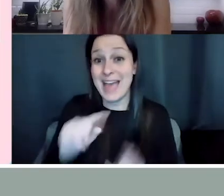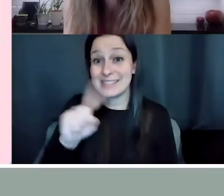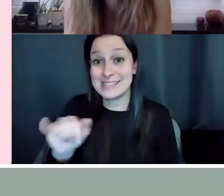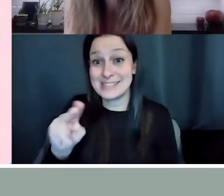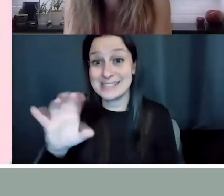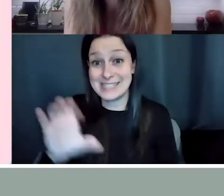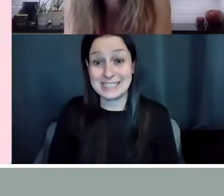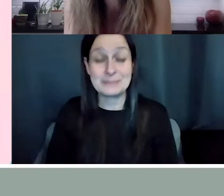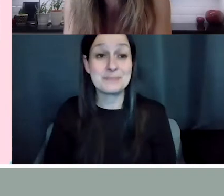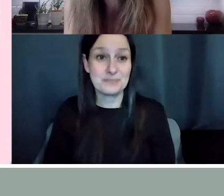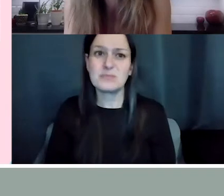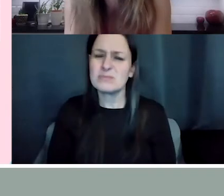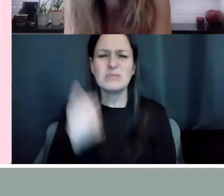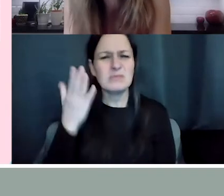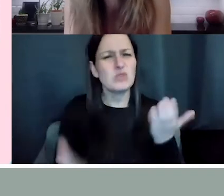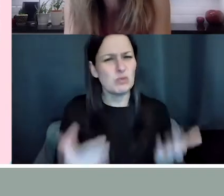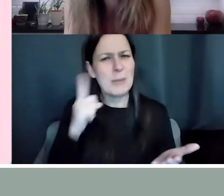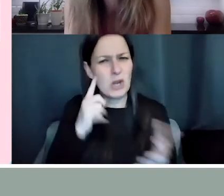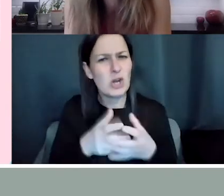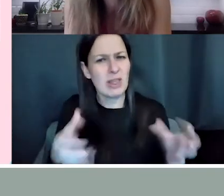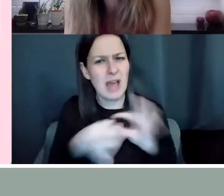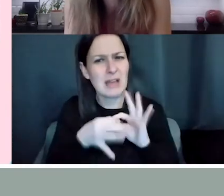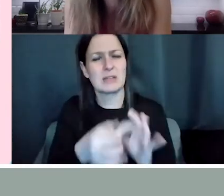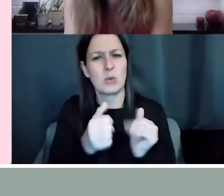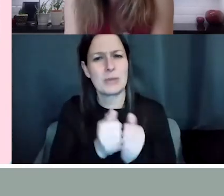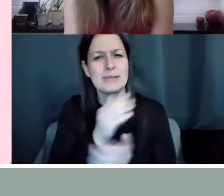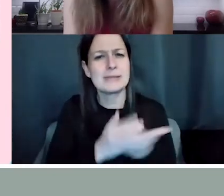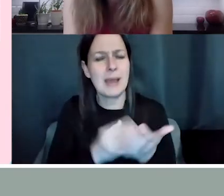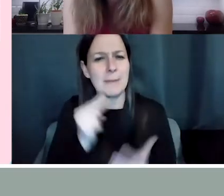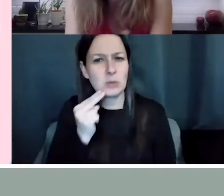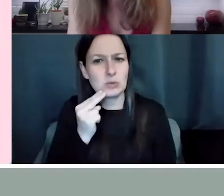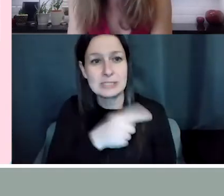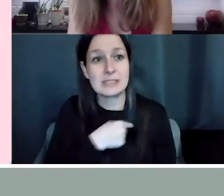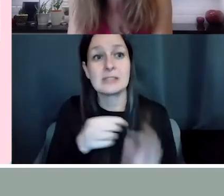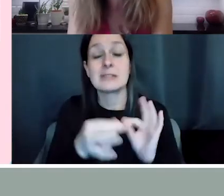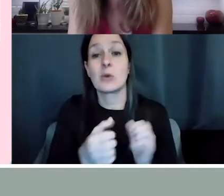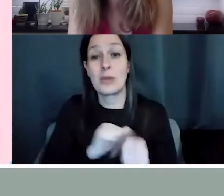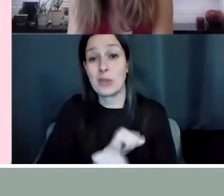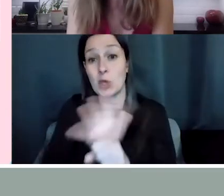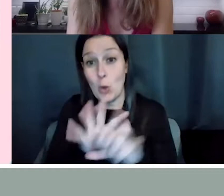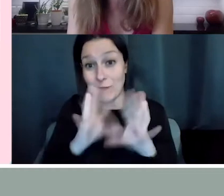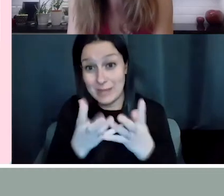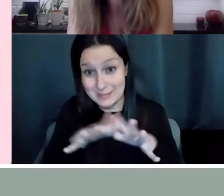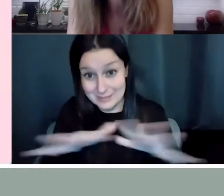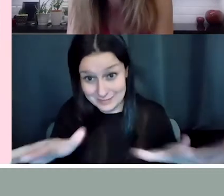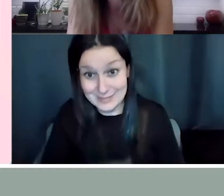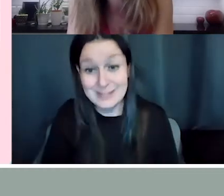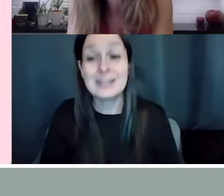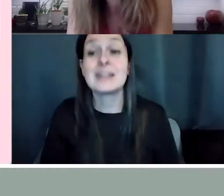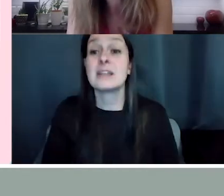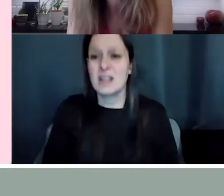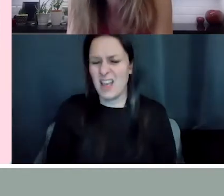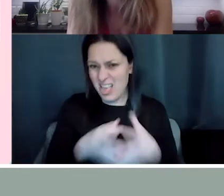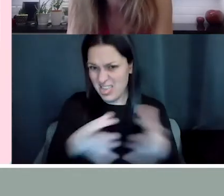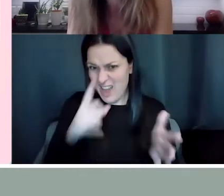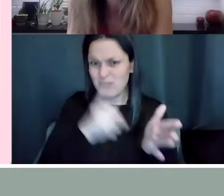zinc. Now, you've probably heard a lot about some of these nutrients because of COVID and the pandemic, right? So there's been a lot of research